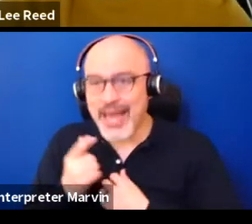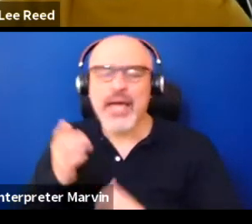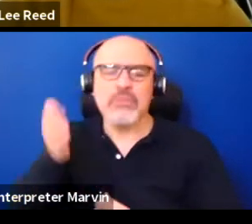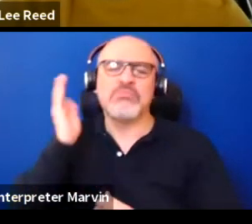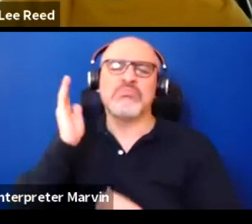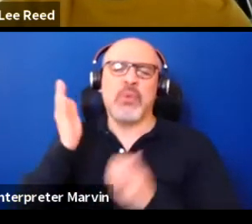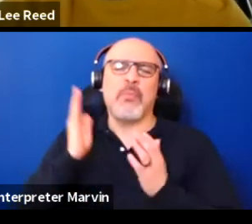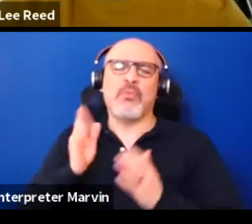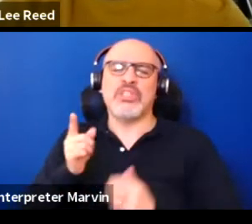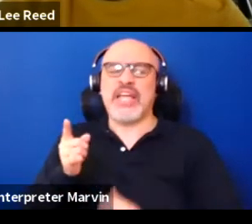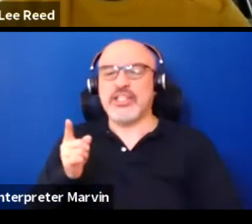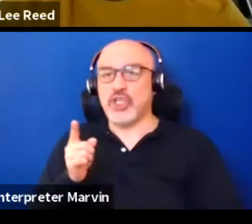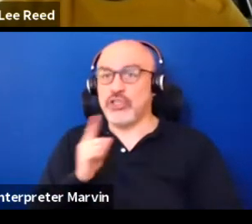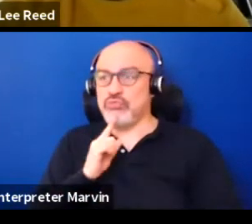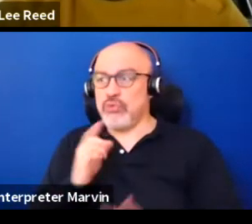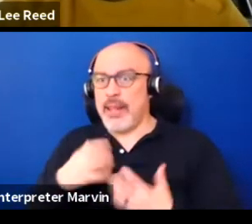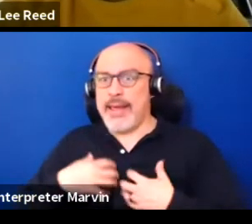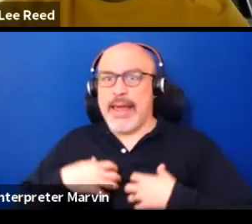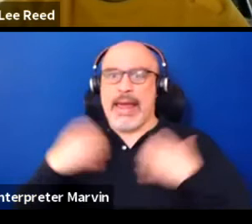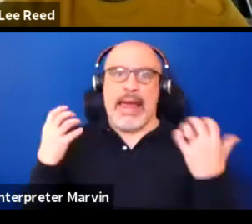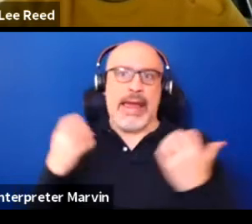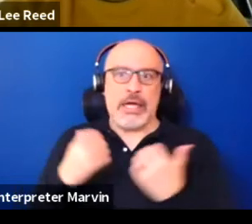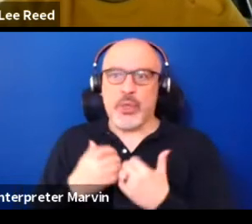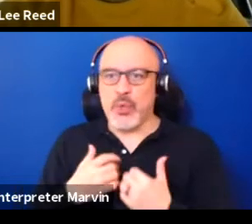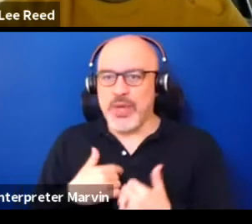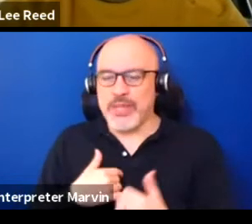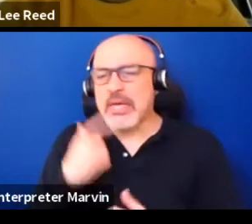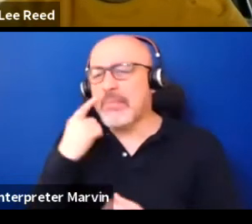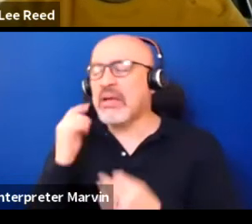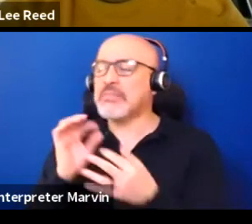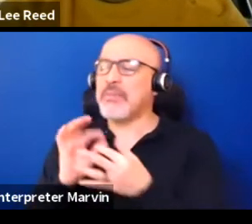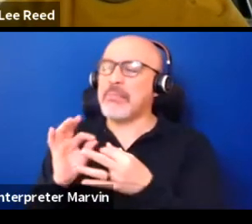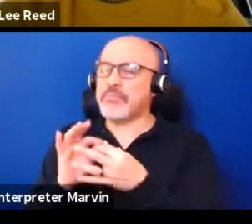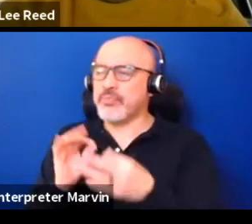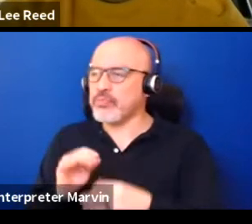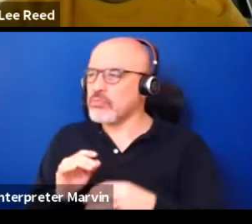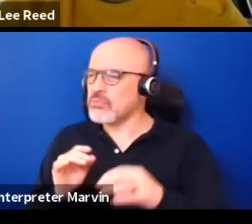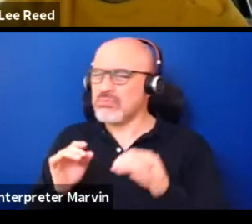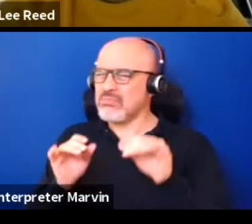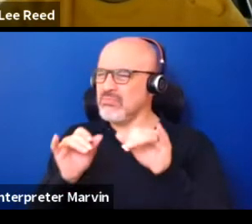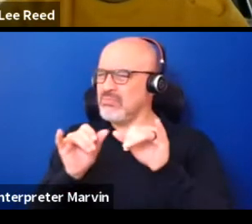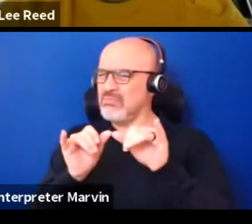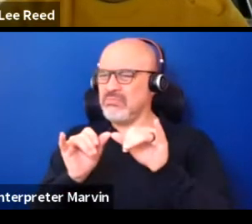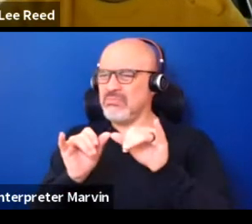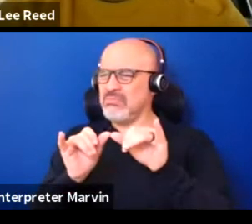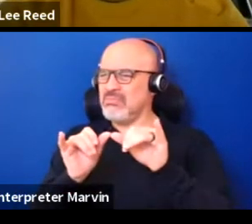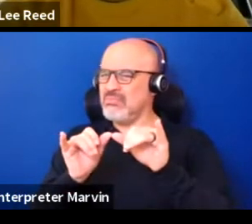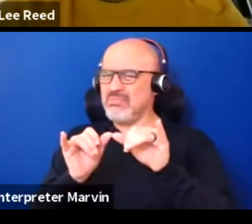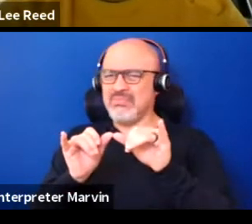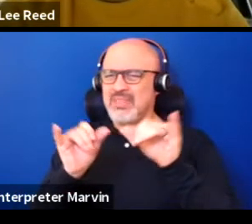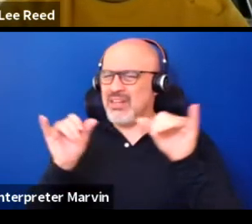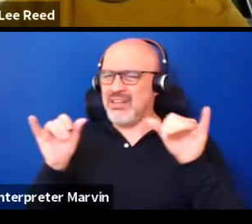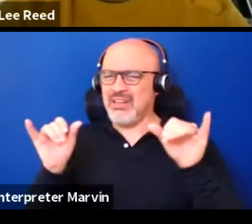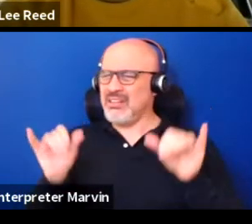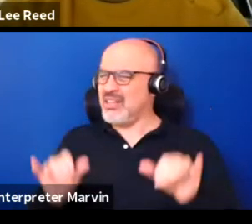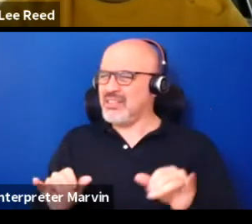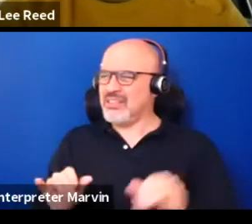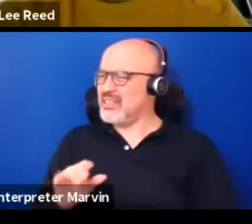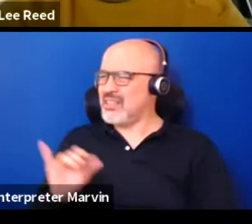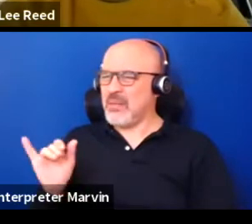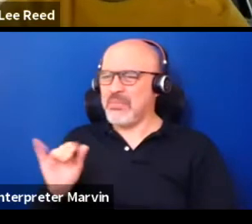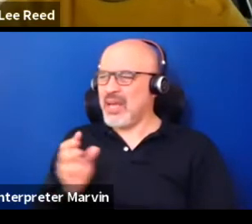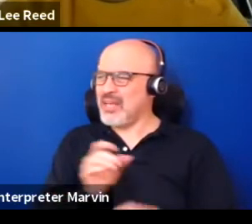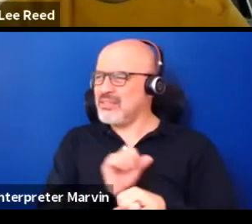example, would get really angry with me for saying this. I said, the whole system is like a plantation system.